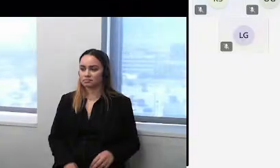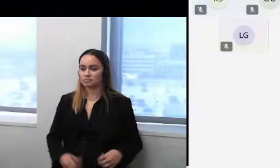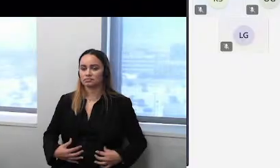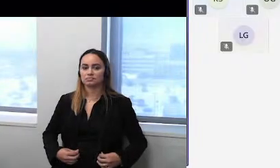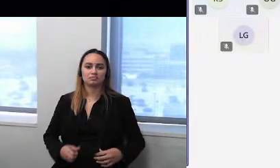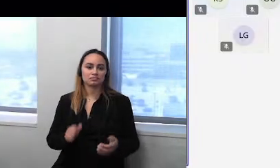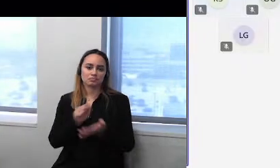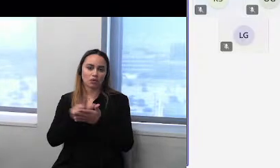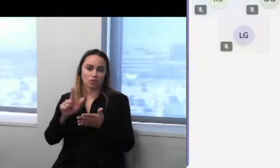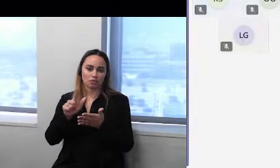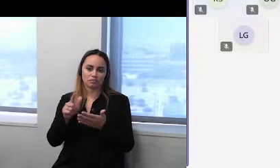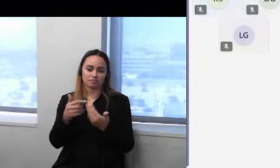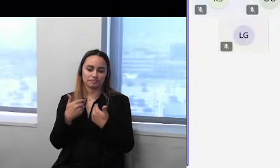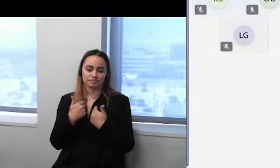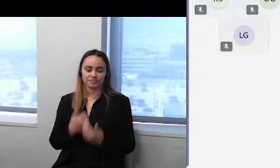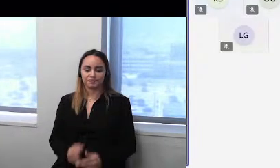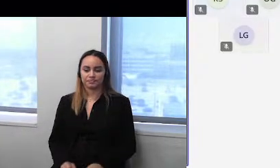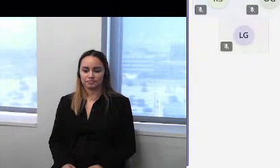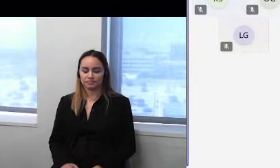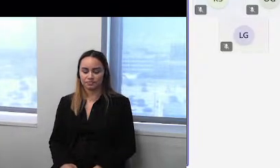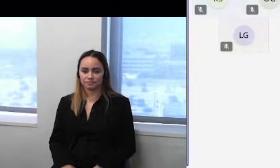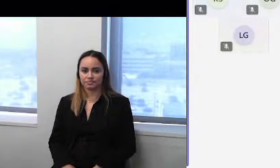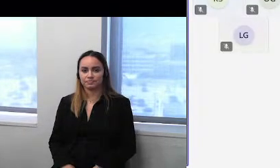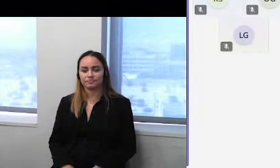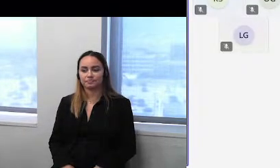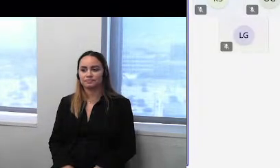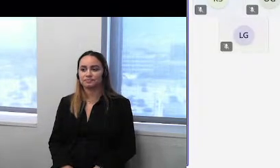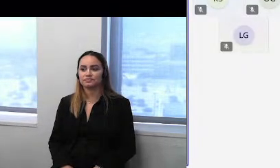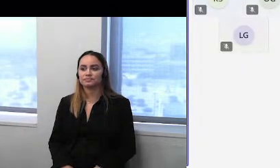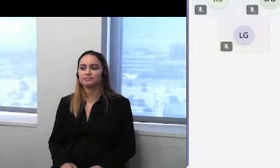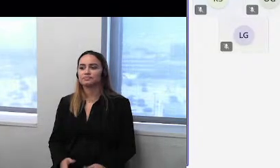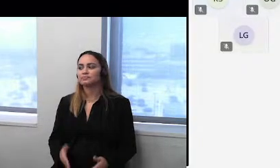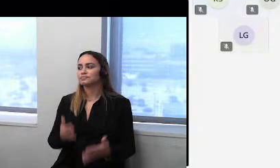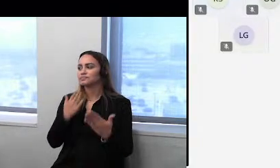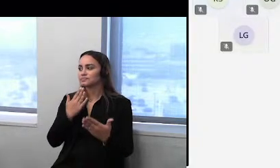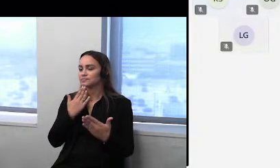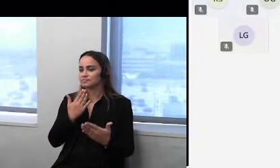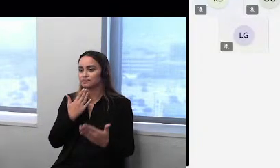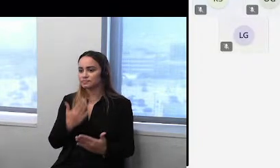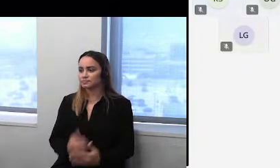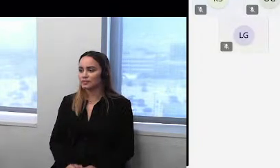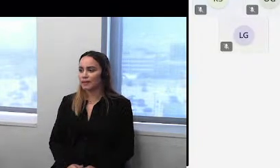That's all I had. Thank you. Thank you.